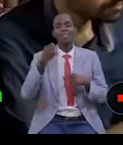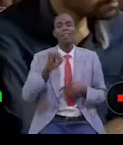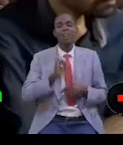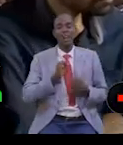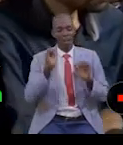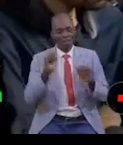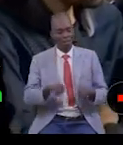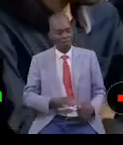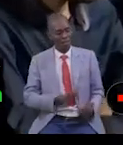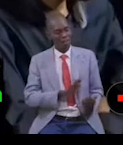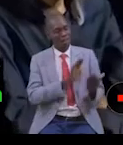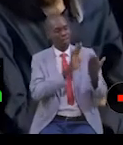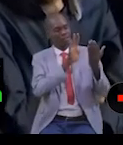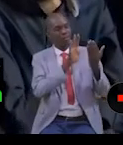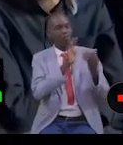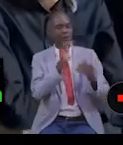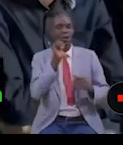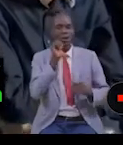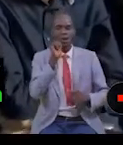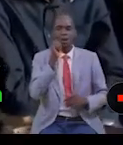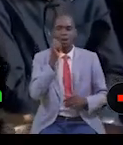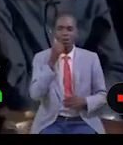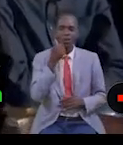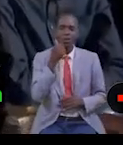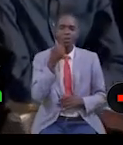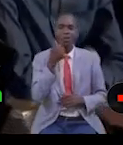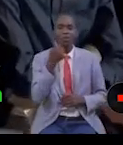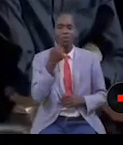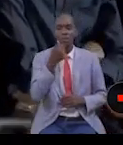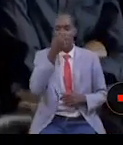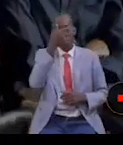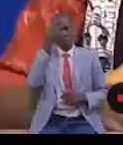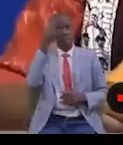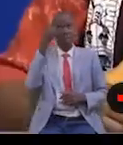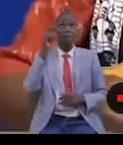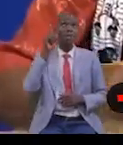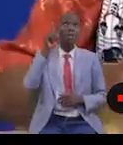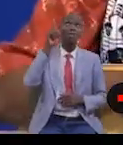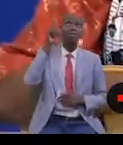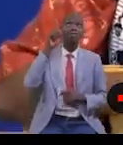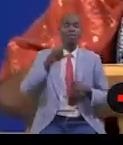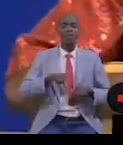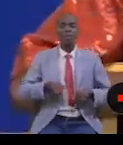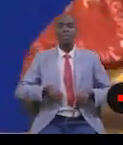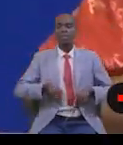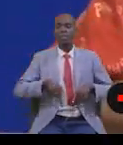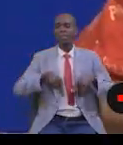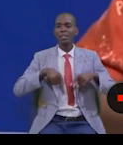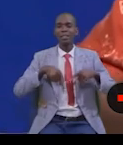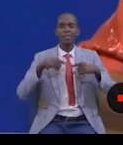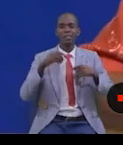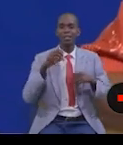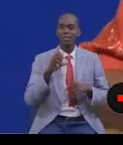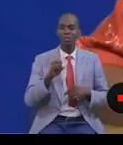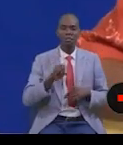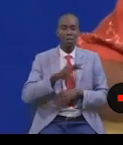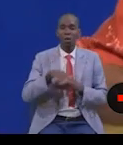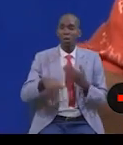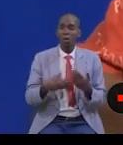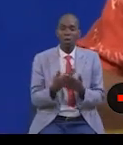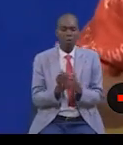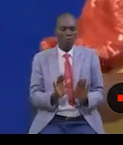lives, I can face tomorrow. Because he